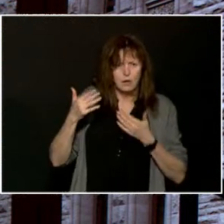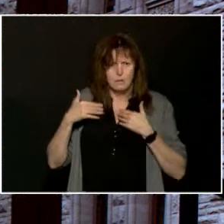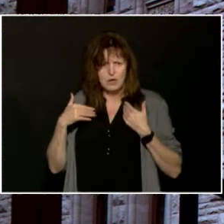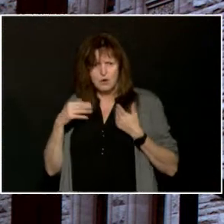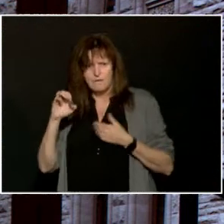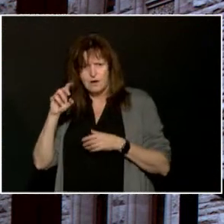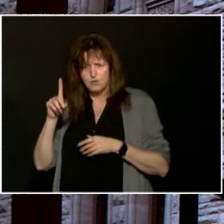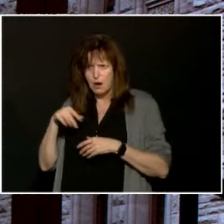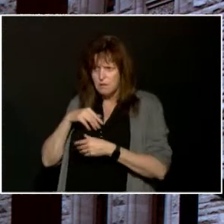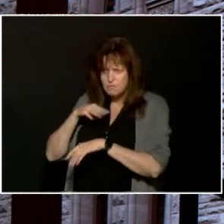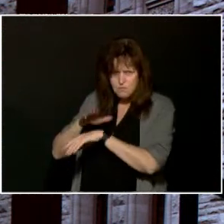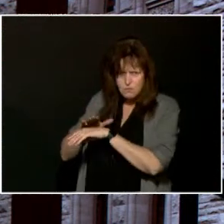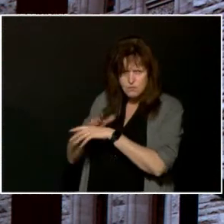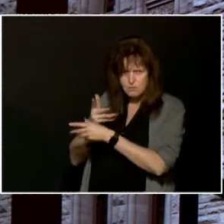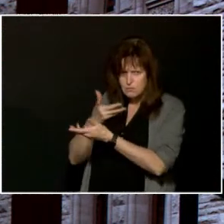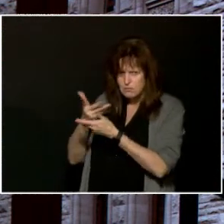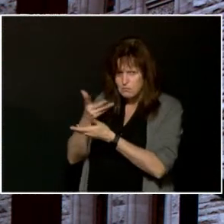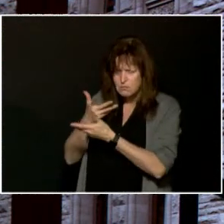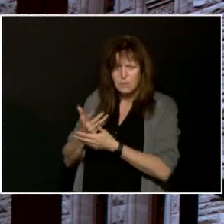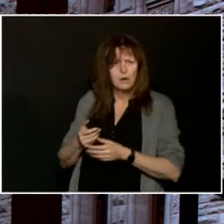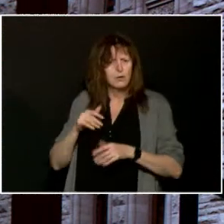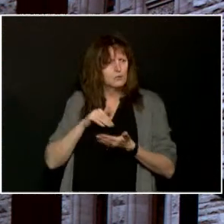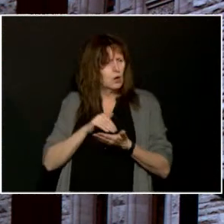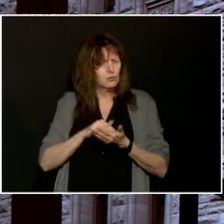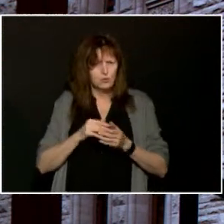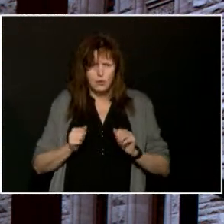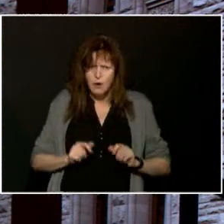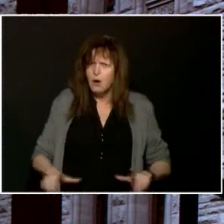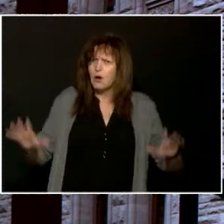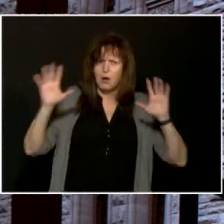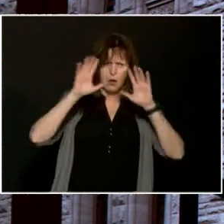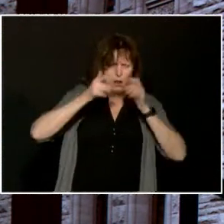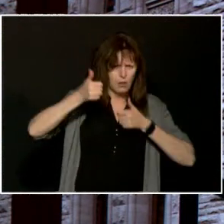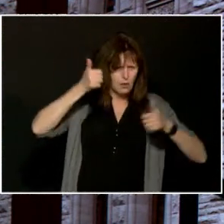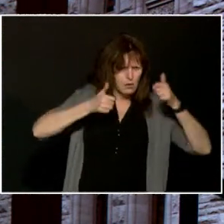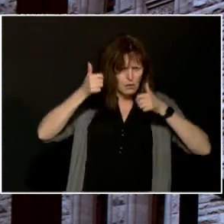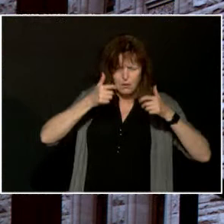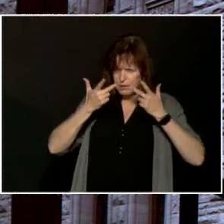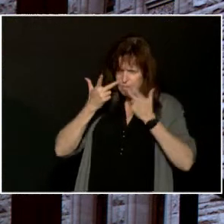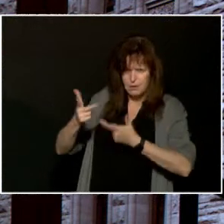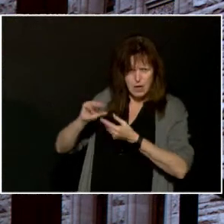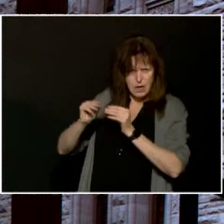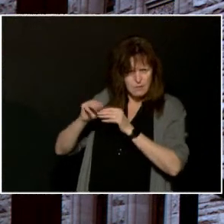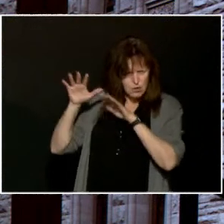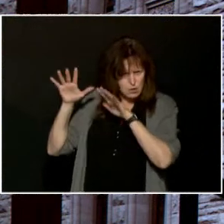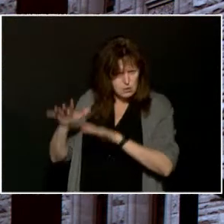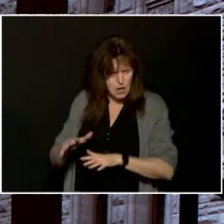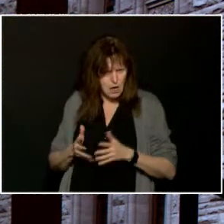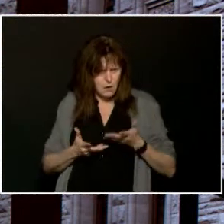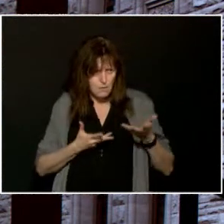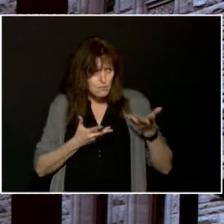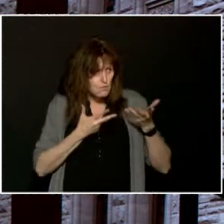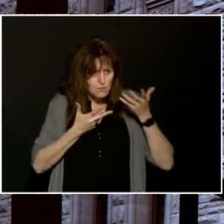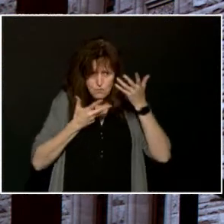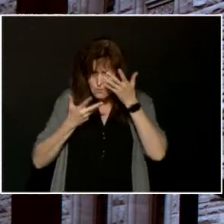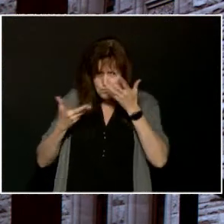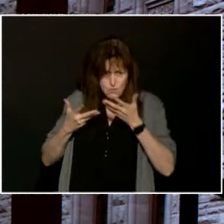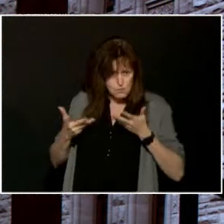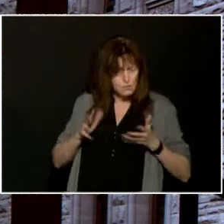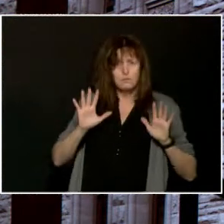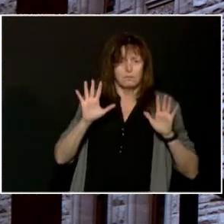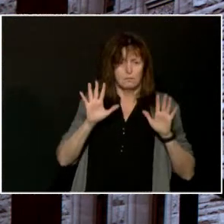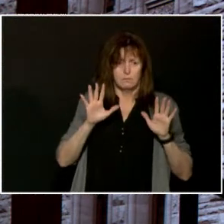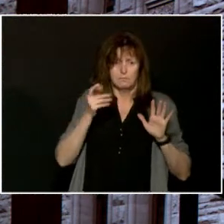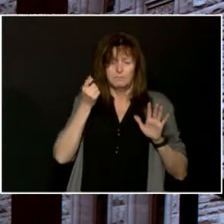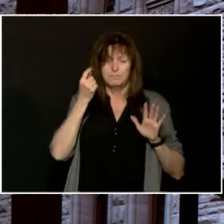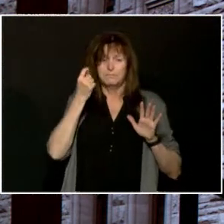all our medical officers of health who are seeing the numbers come down in their respective jurisdictions. Remember, we went and closed the schools because health